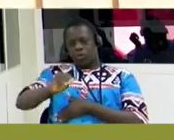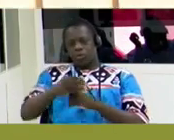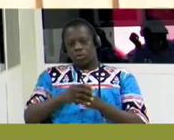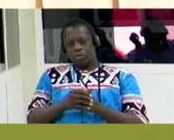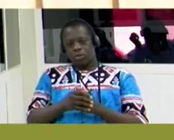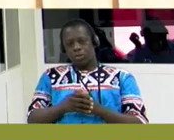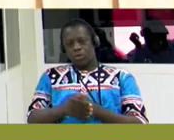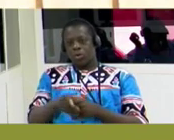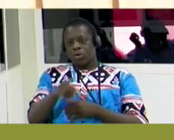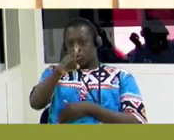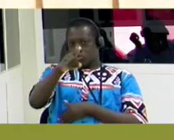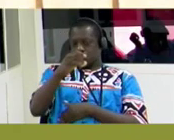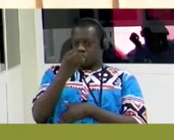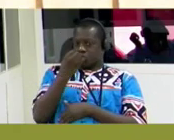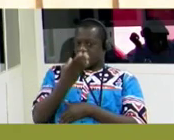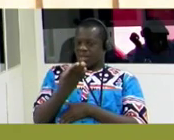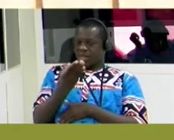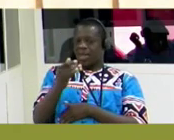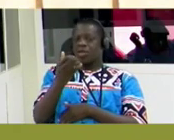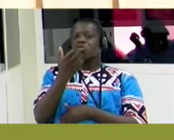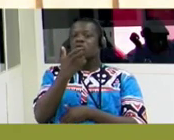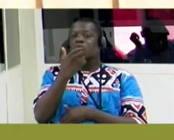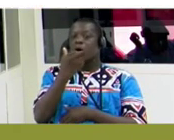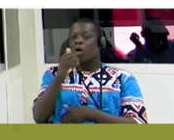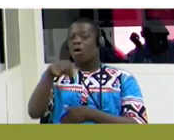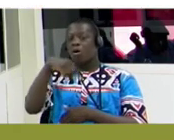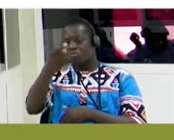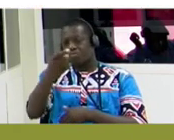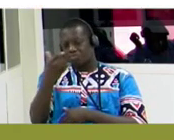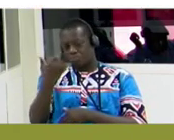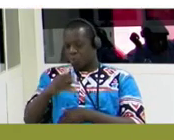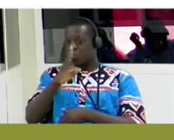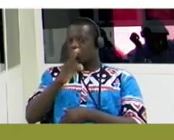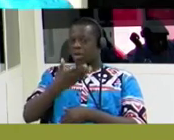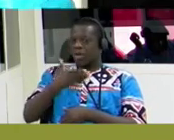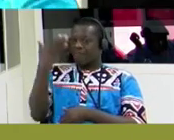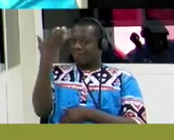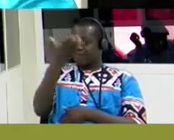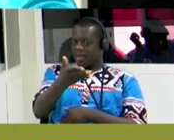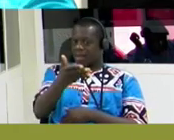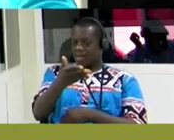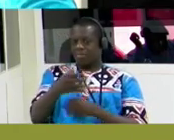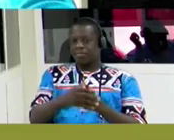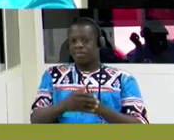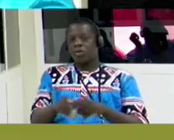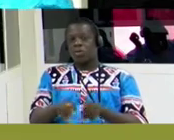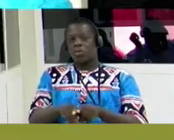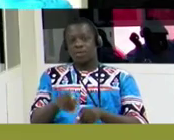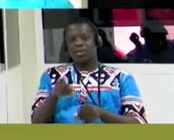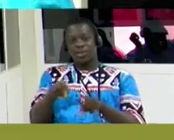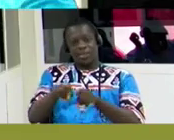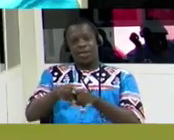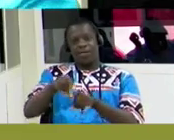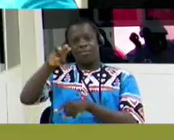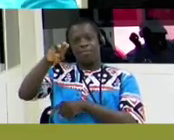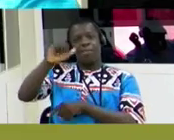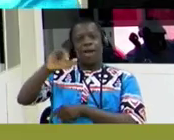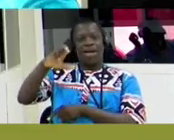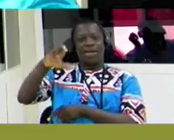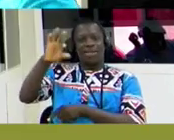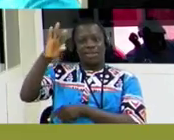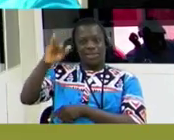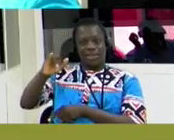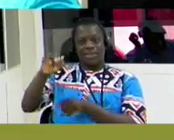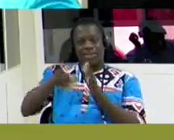You mentioned the number of people who were there. Yeah. Okay, let's... Even Martin will beat. Okay, so we start one